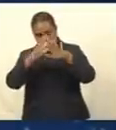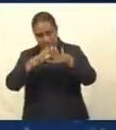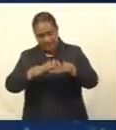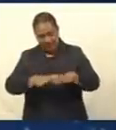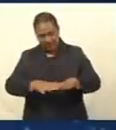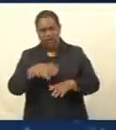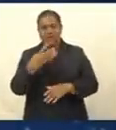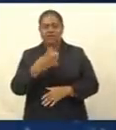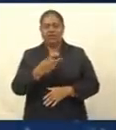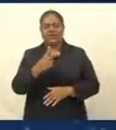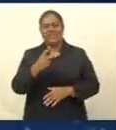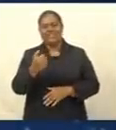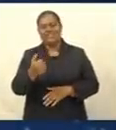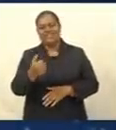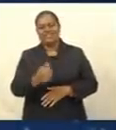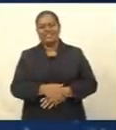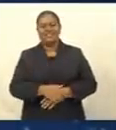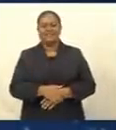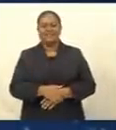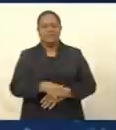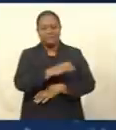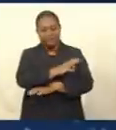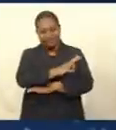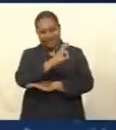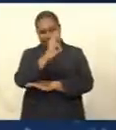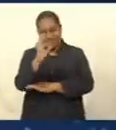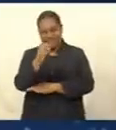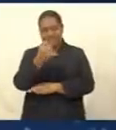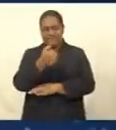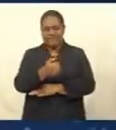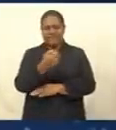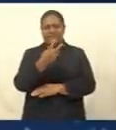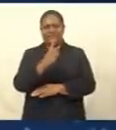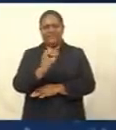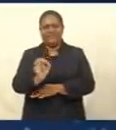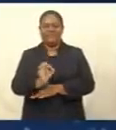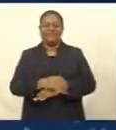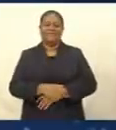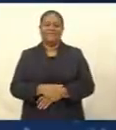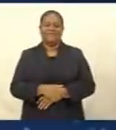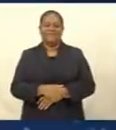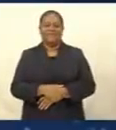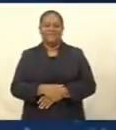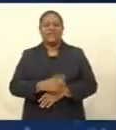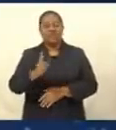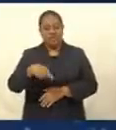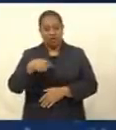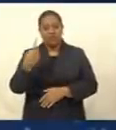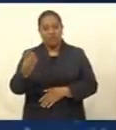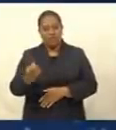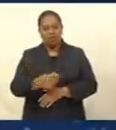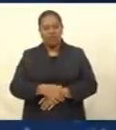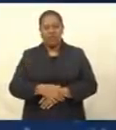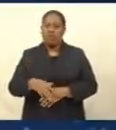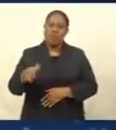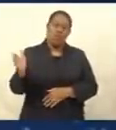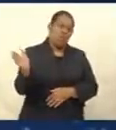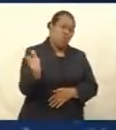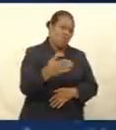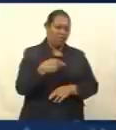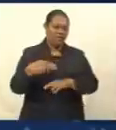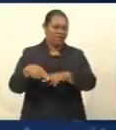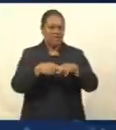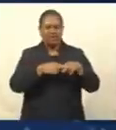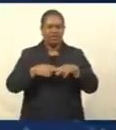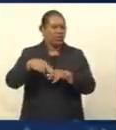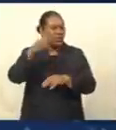at 4:26 a.m. Sunrise at 6:20. Outlook for tomorrow for the rest of Fiji: expect